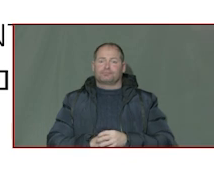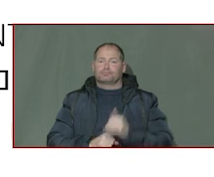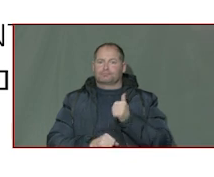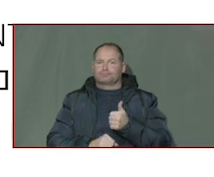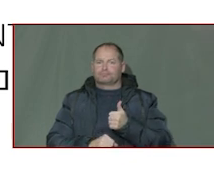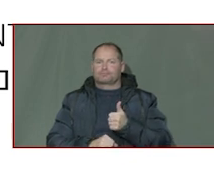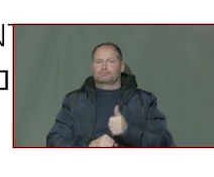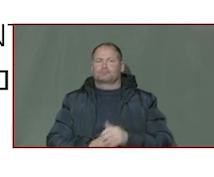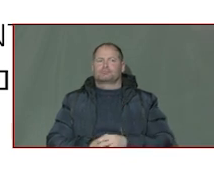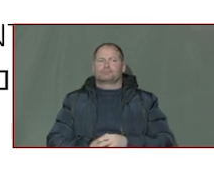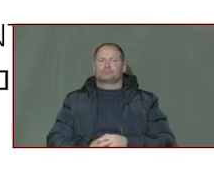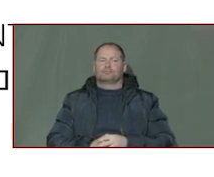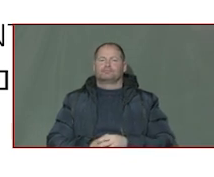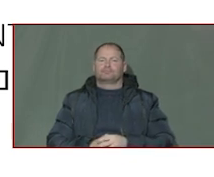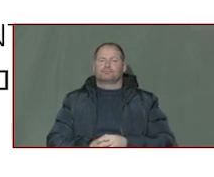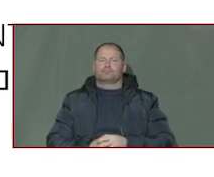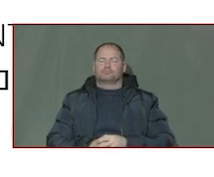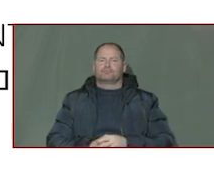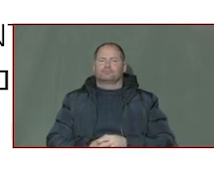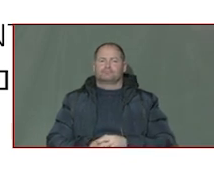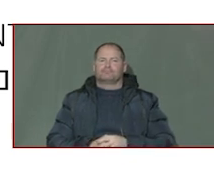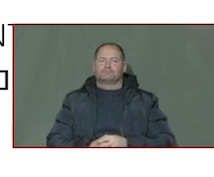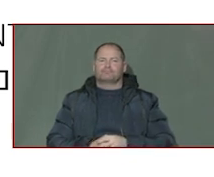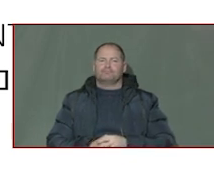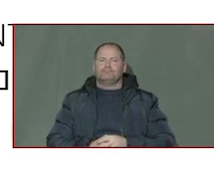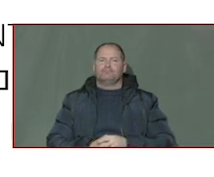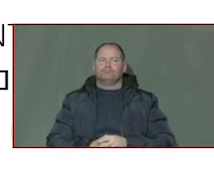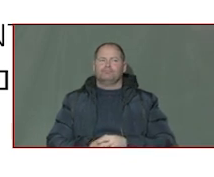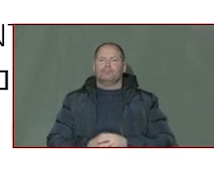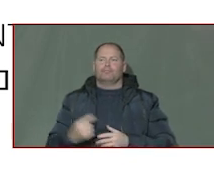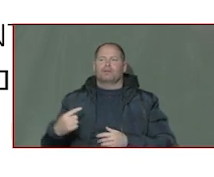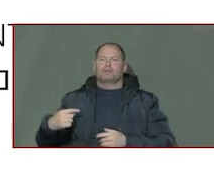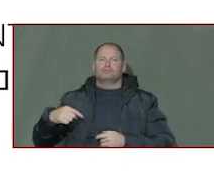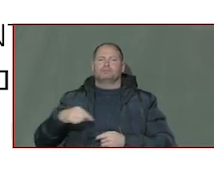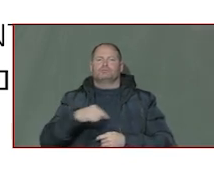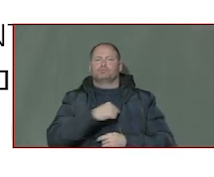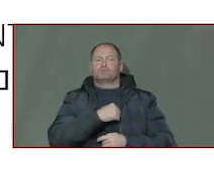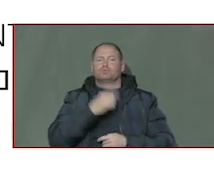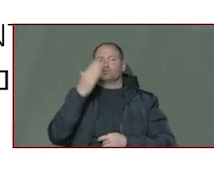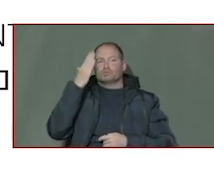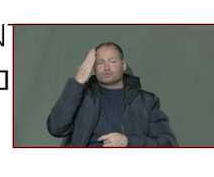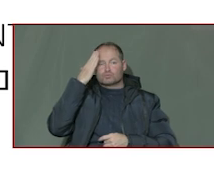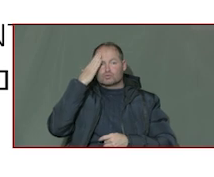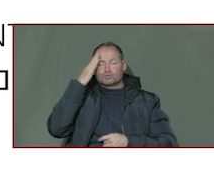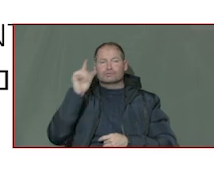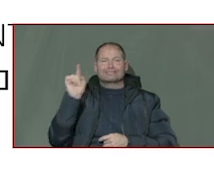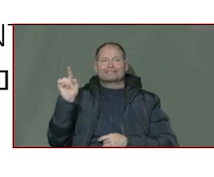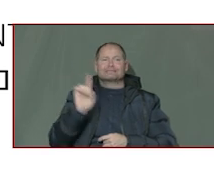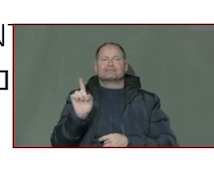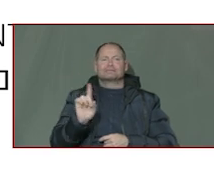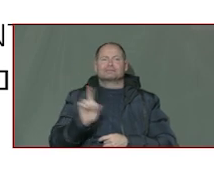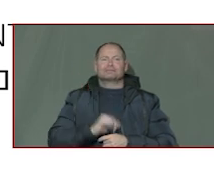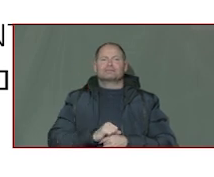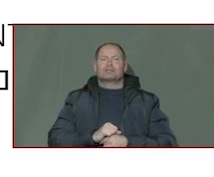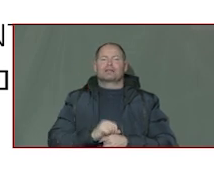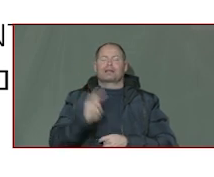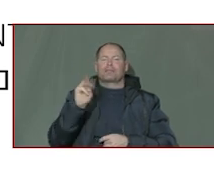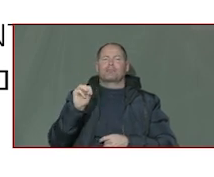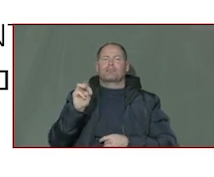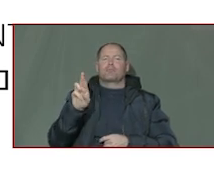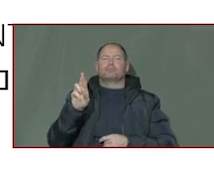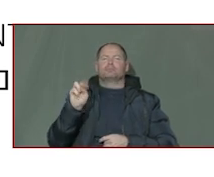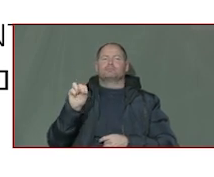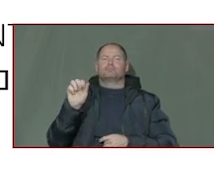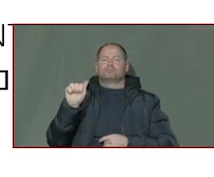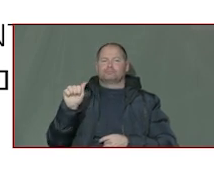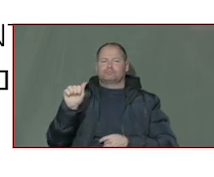Good. Also, we know this will be what? This is our mRNA. It